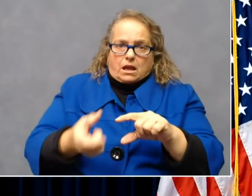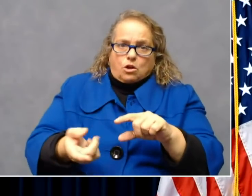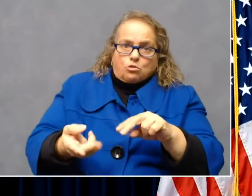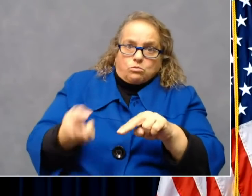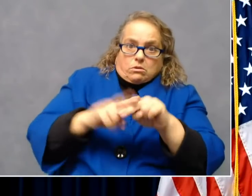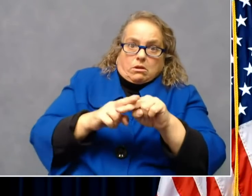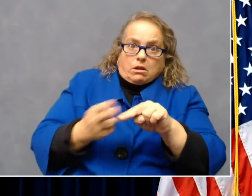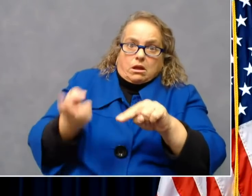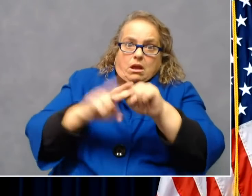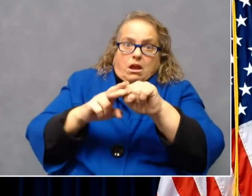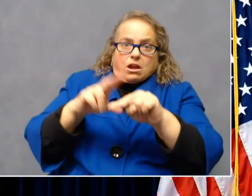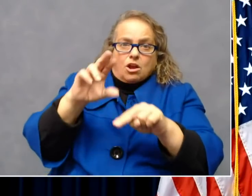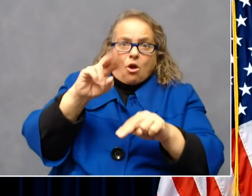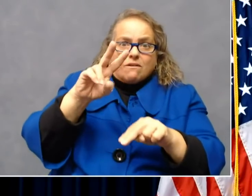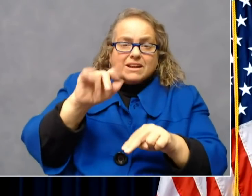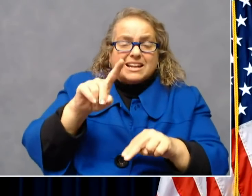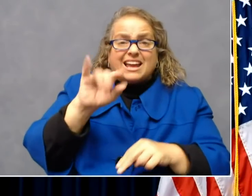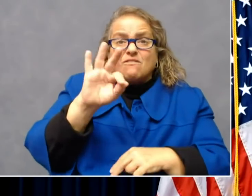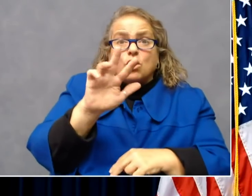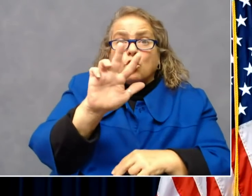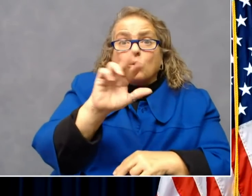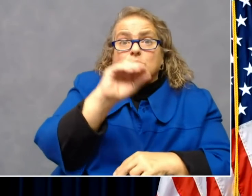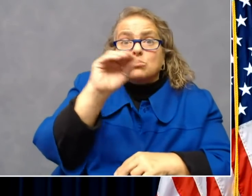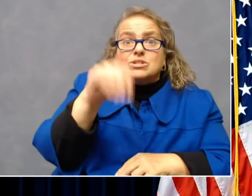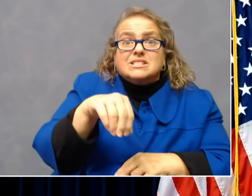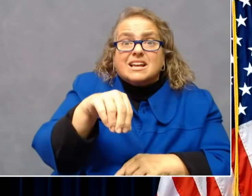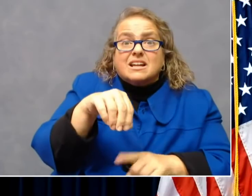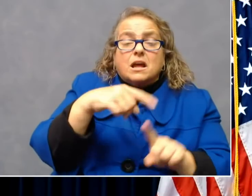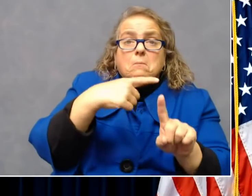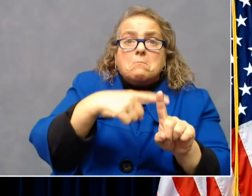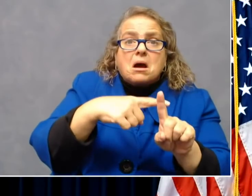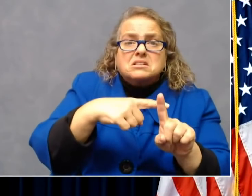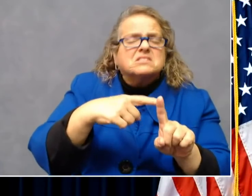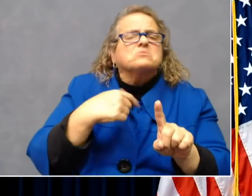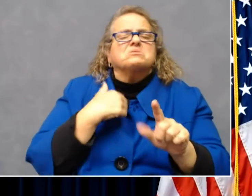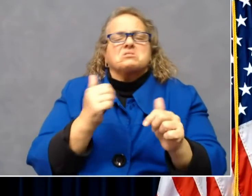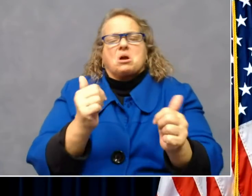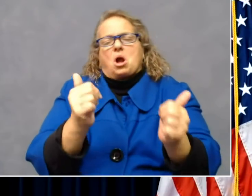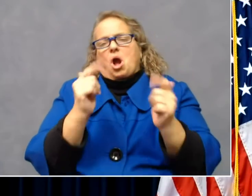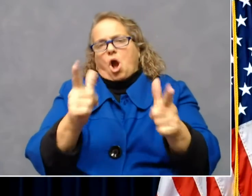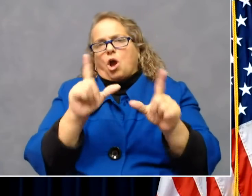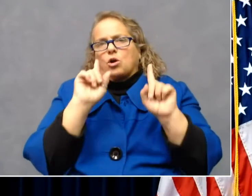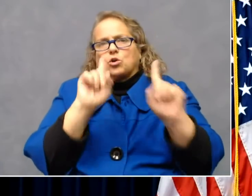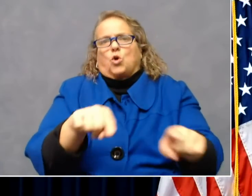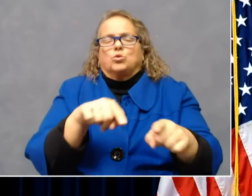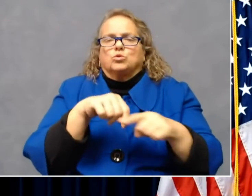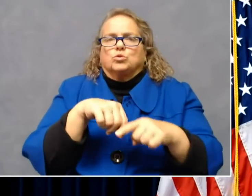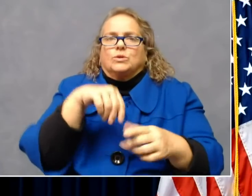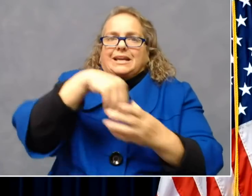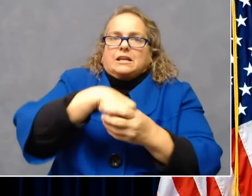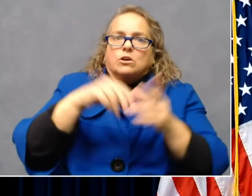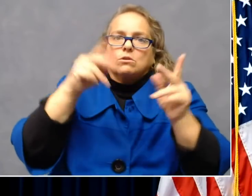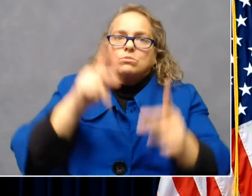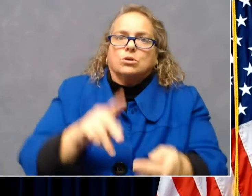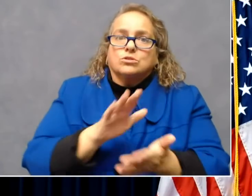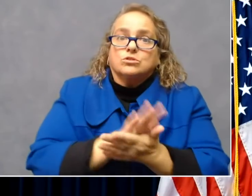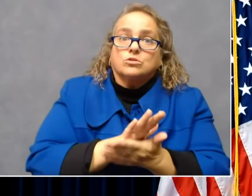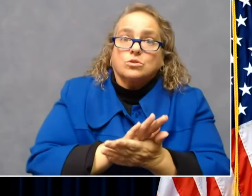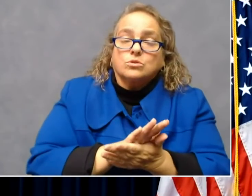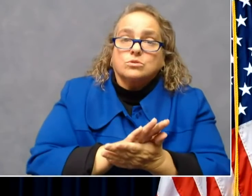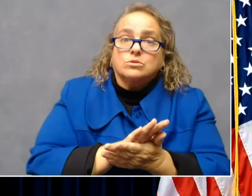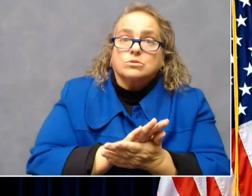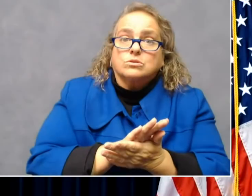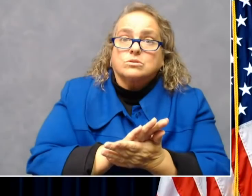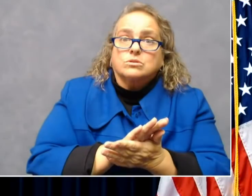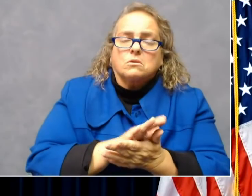a 3% positivity rate, we'd all be in in-person instruction. But when it's overwhelming, long-term care places